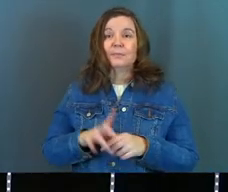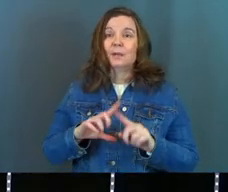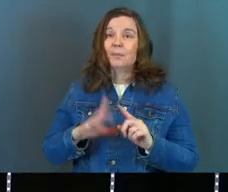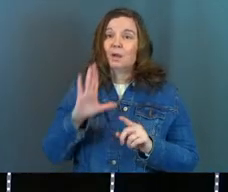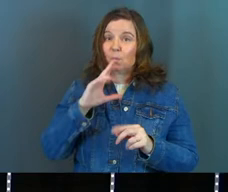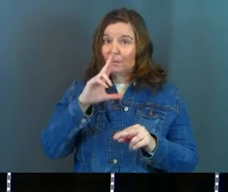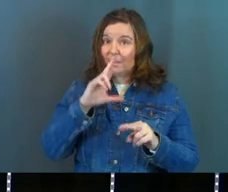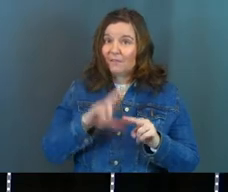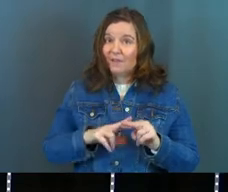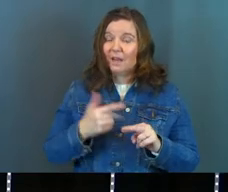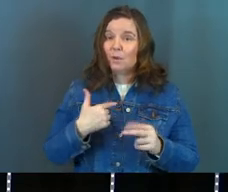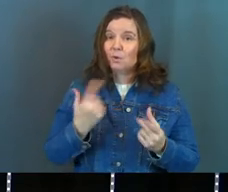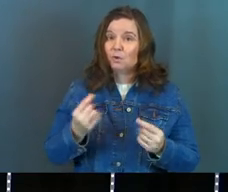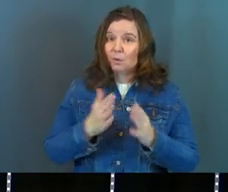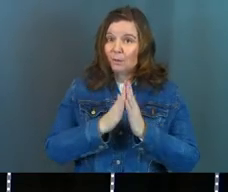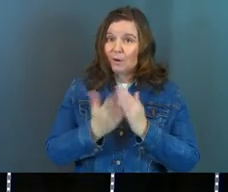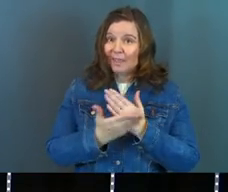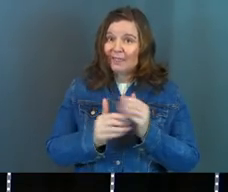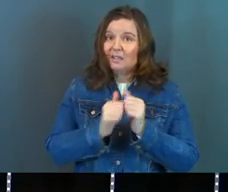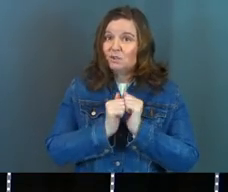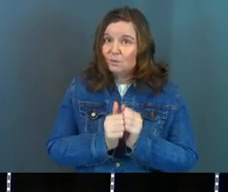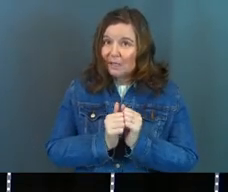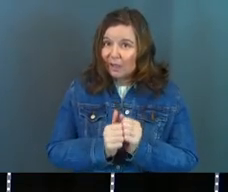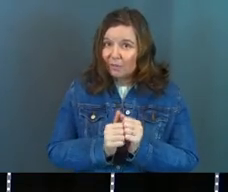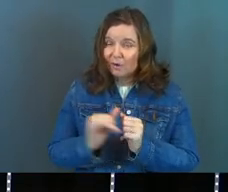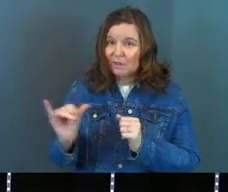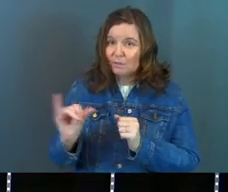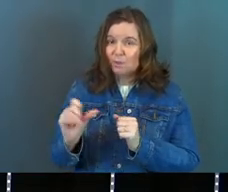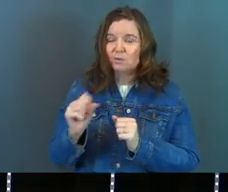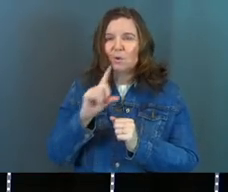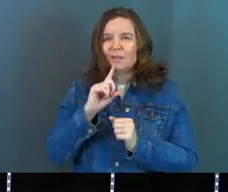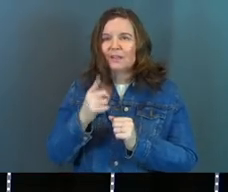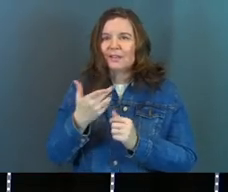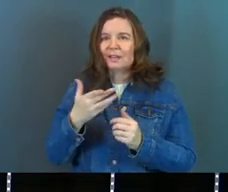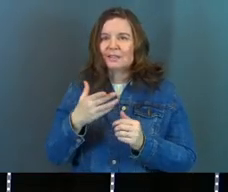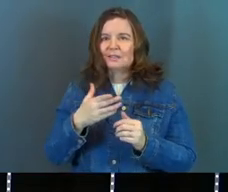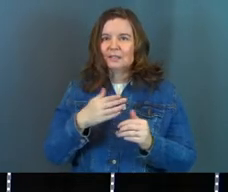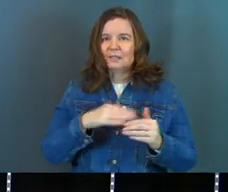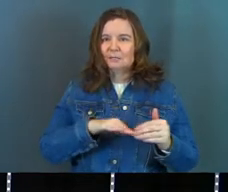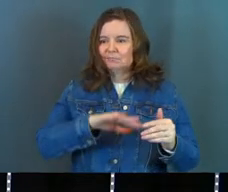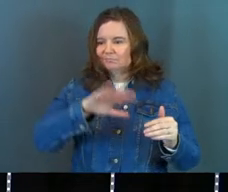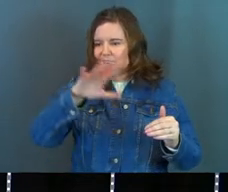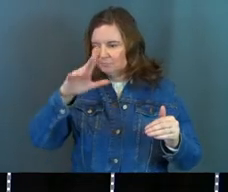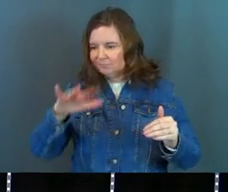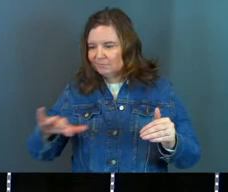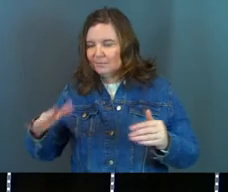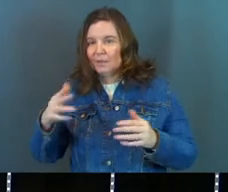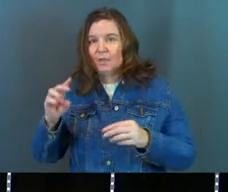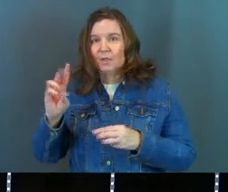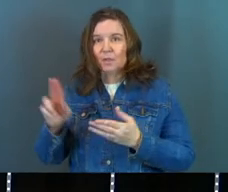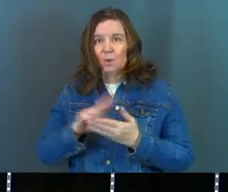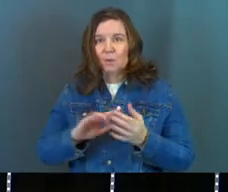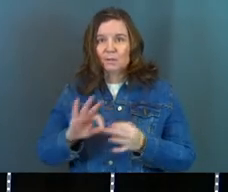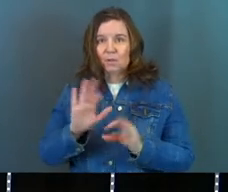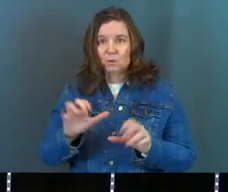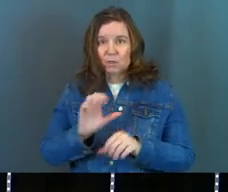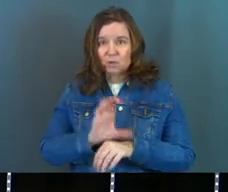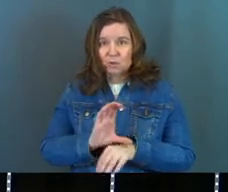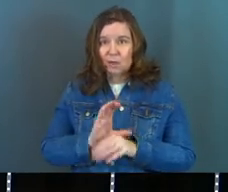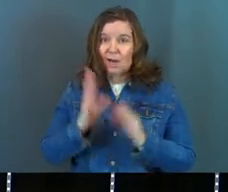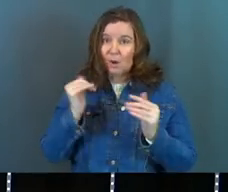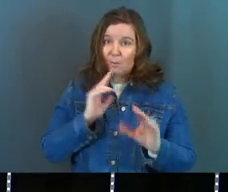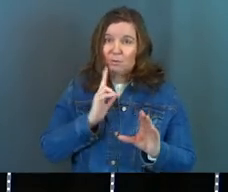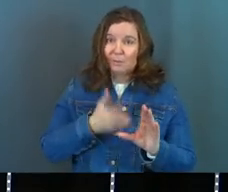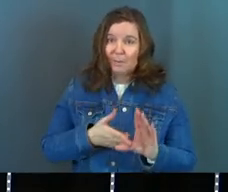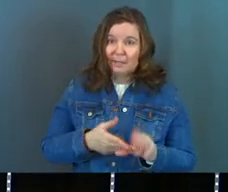But it's going to be fun. And we're going to do the prayer thing together as well. So there's like this wave kind of thing the Holy Spirit is doing in our church. Man, I